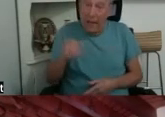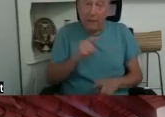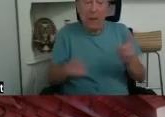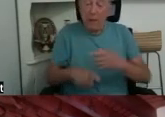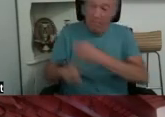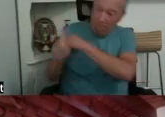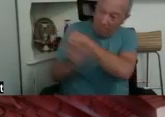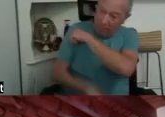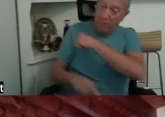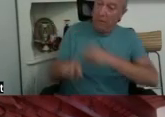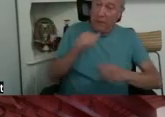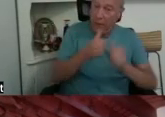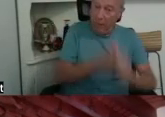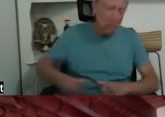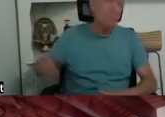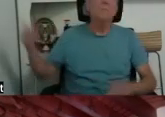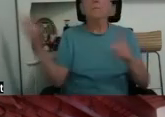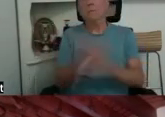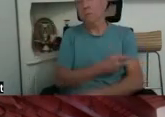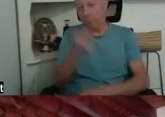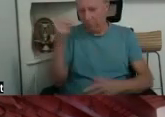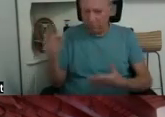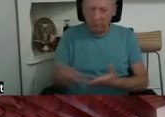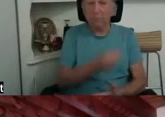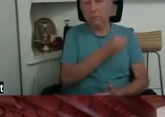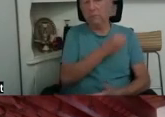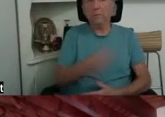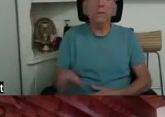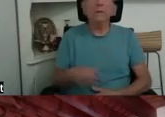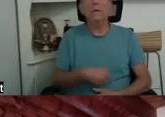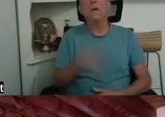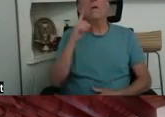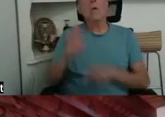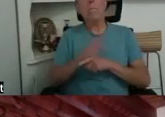tool for business owners to minimize these